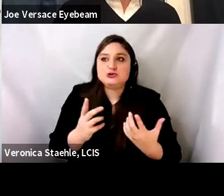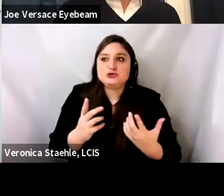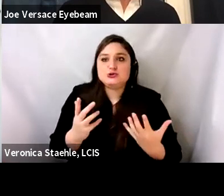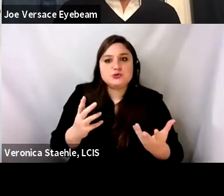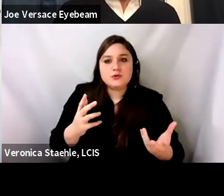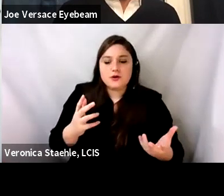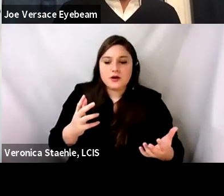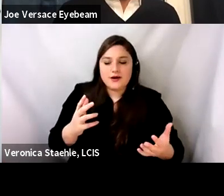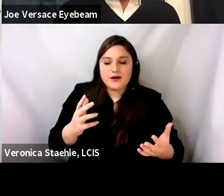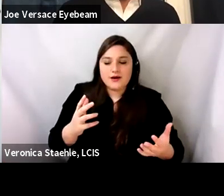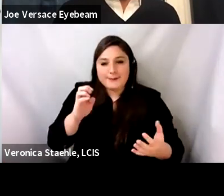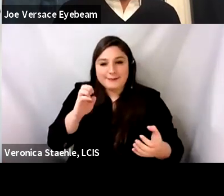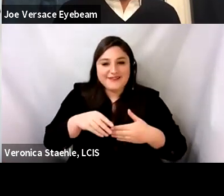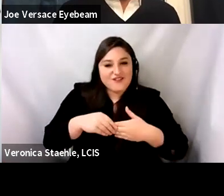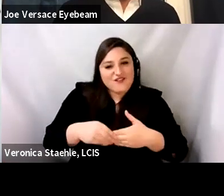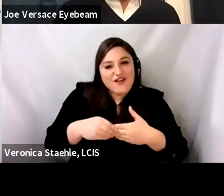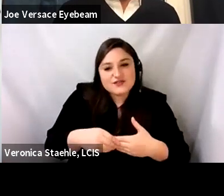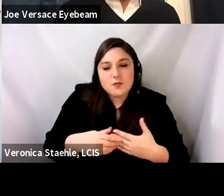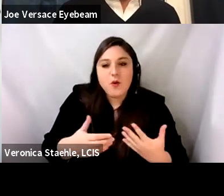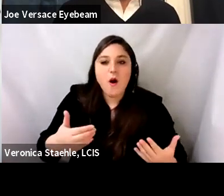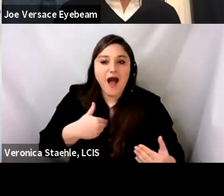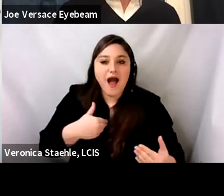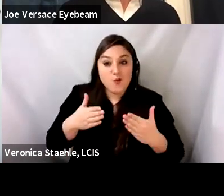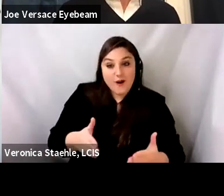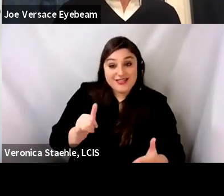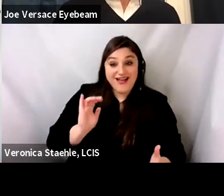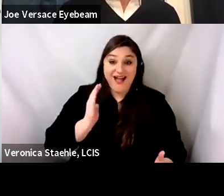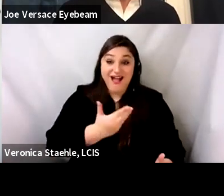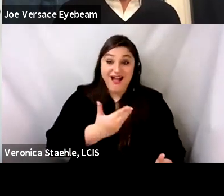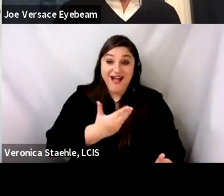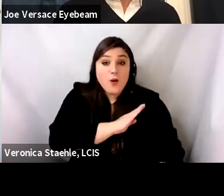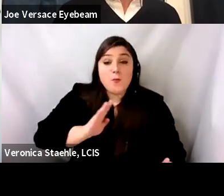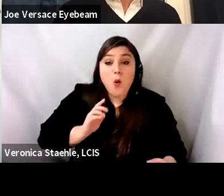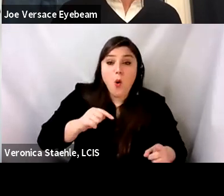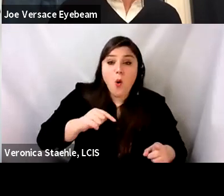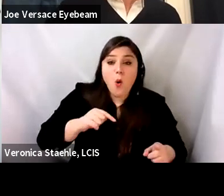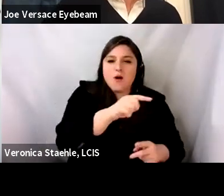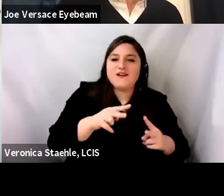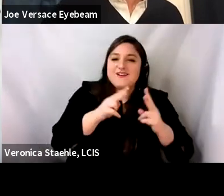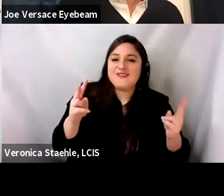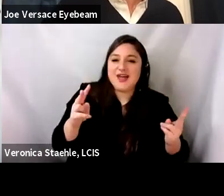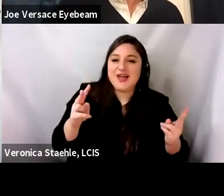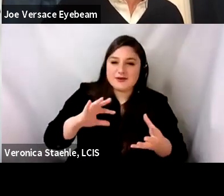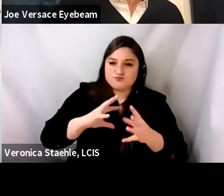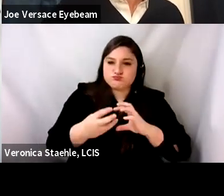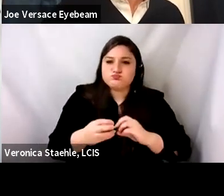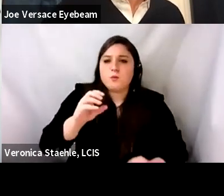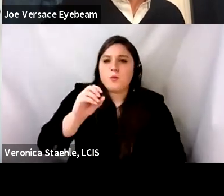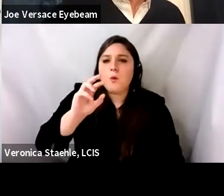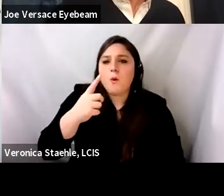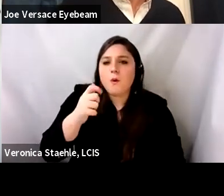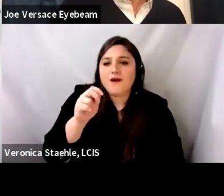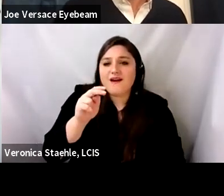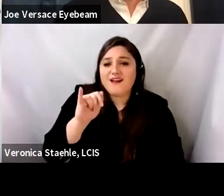to where, you know, we have a board that's kind of organic. It's grown up with the organization. It's